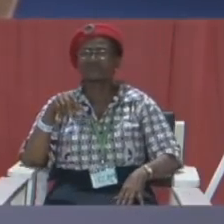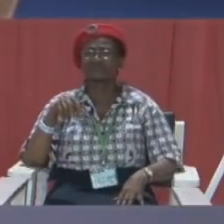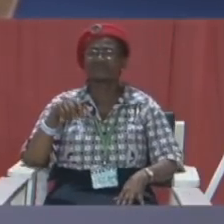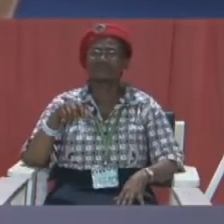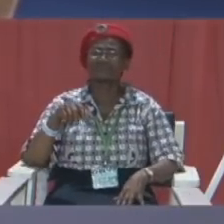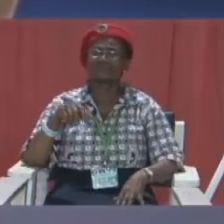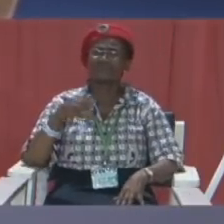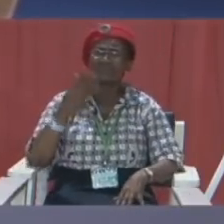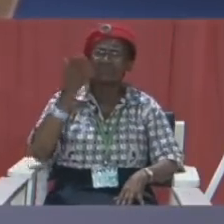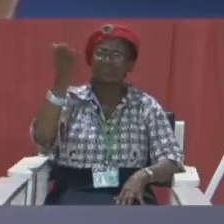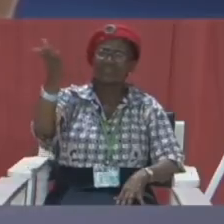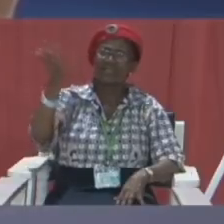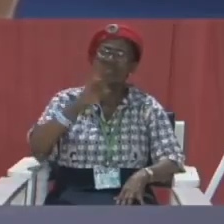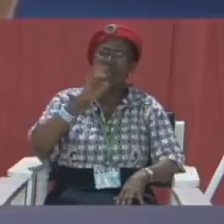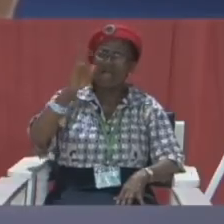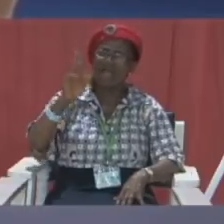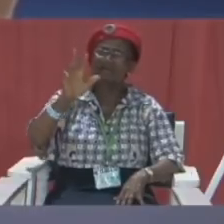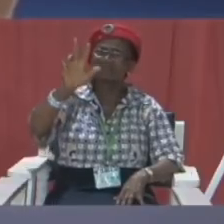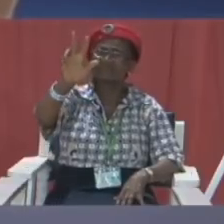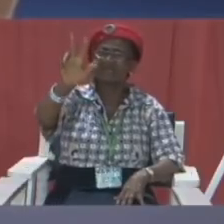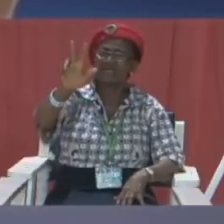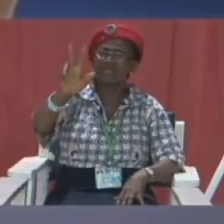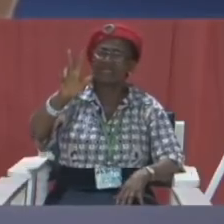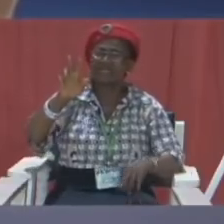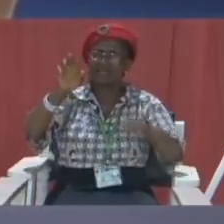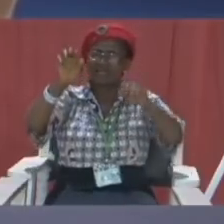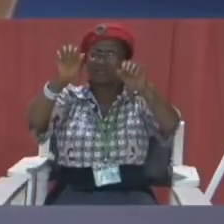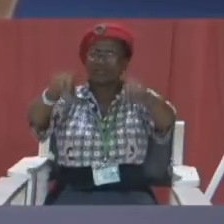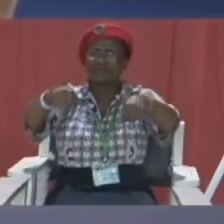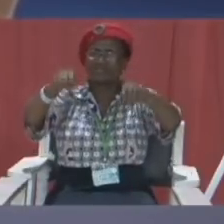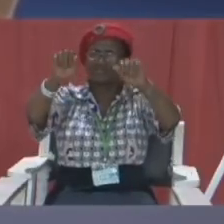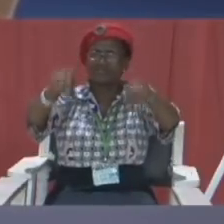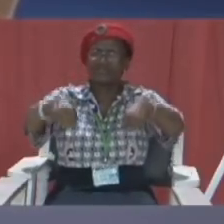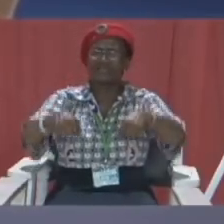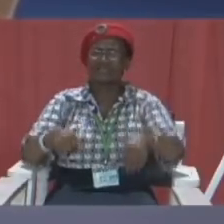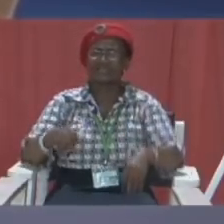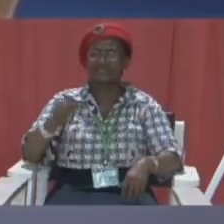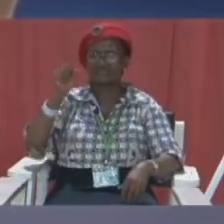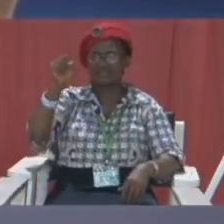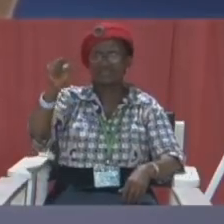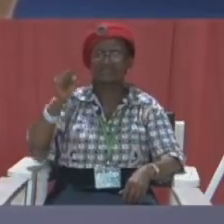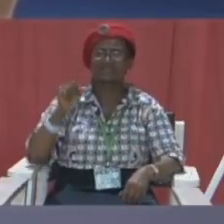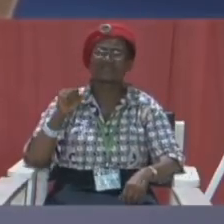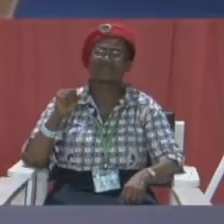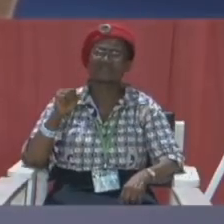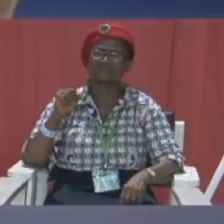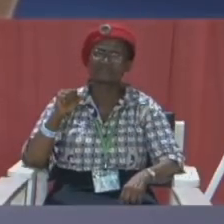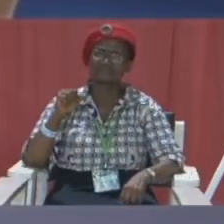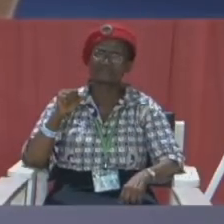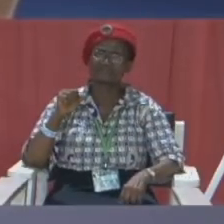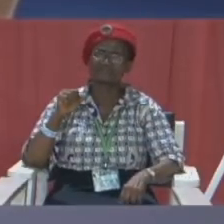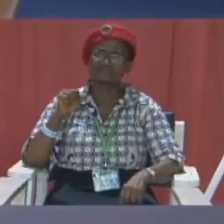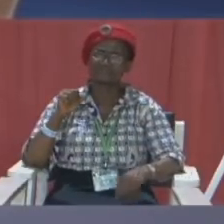there are three possibilities. Onkan bi abayo meta lo wa.